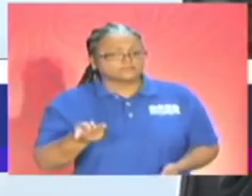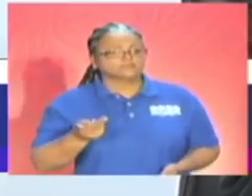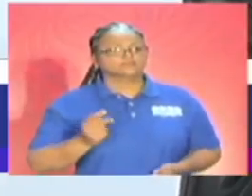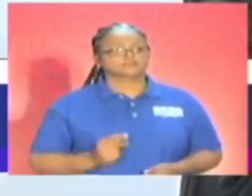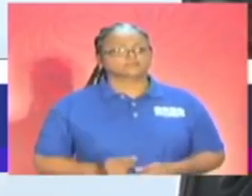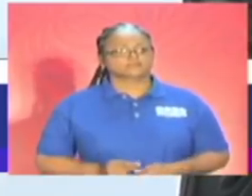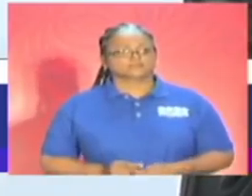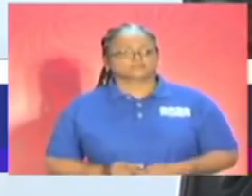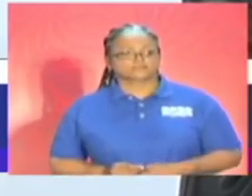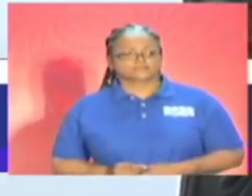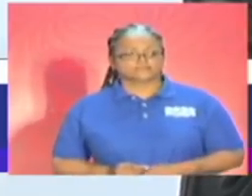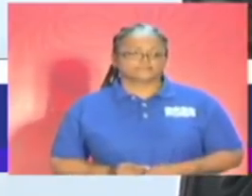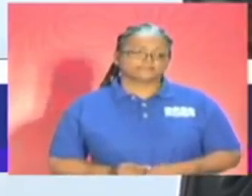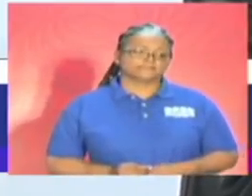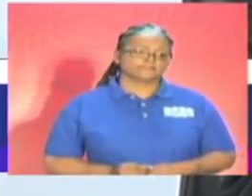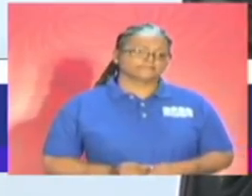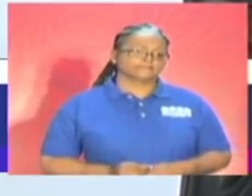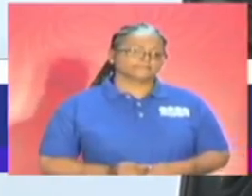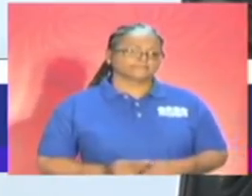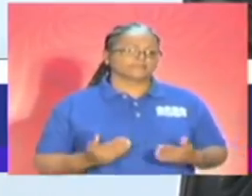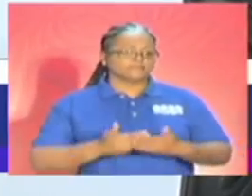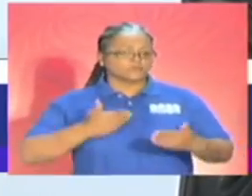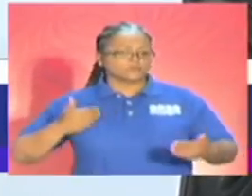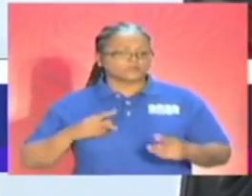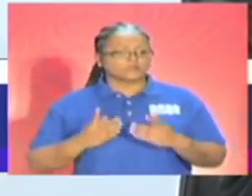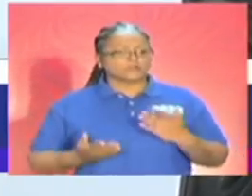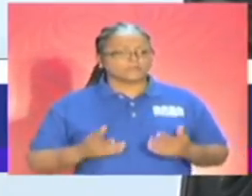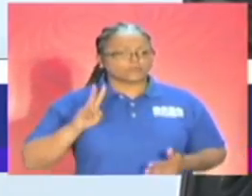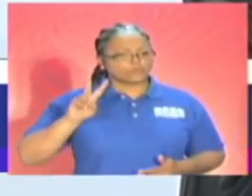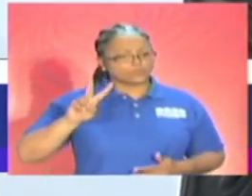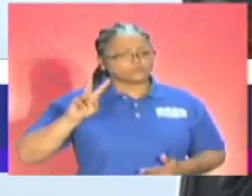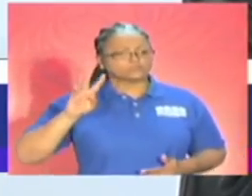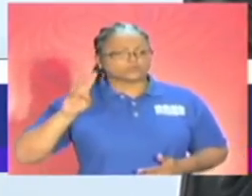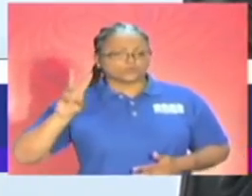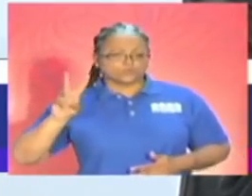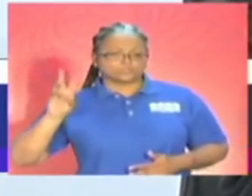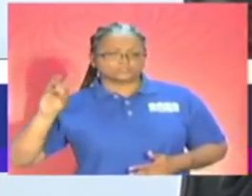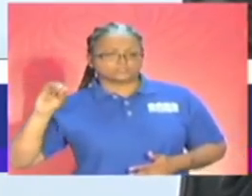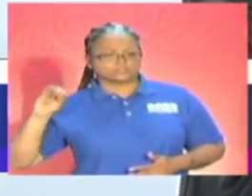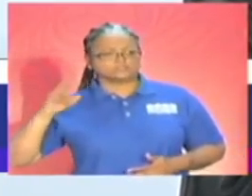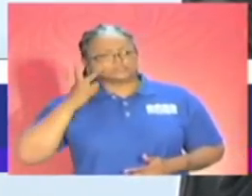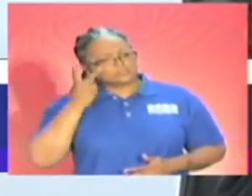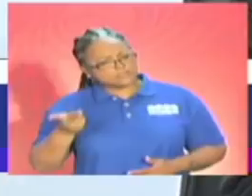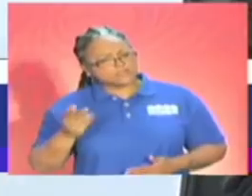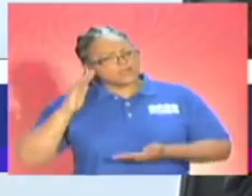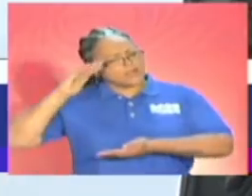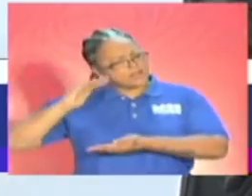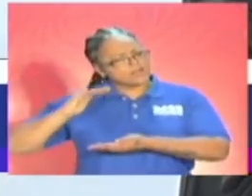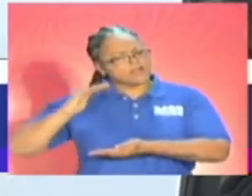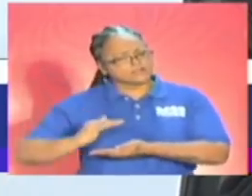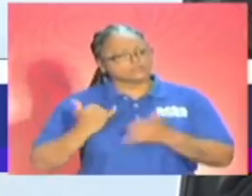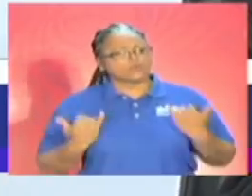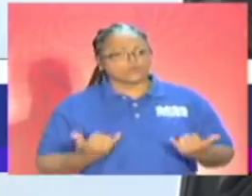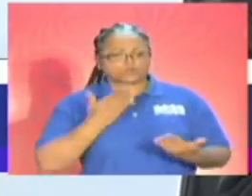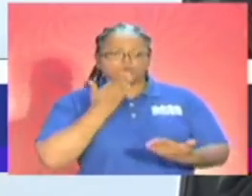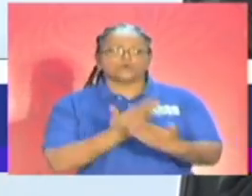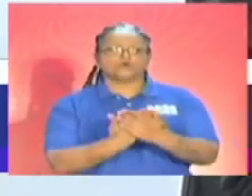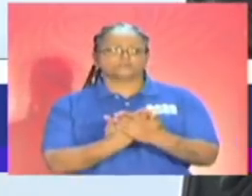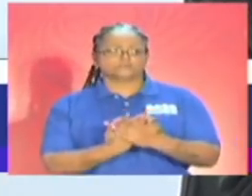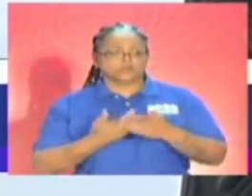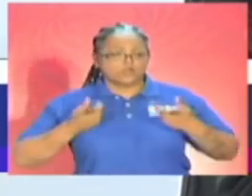So we are seeing a slightly decreasing trend, and which is a good sign, generally speaking. Thank you very much,